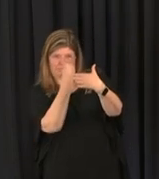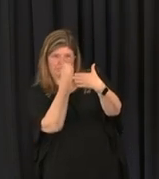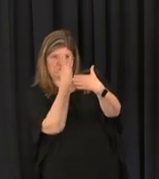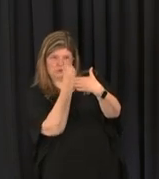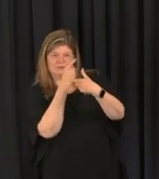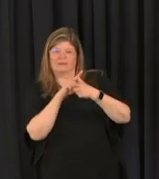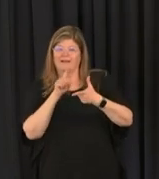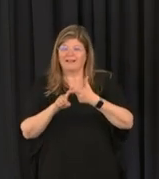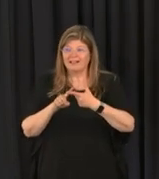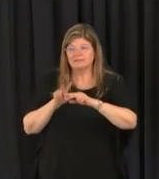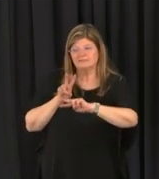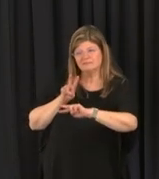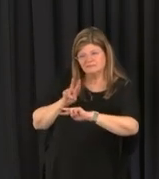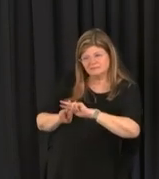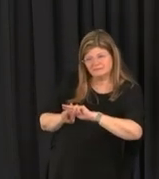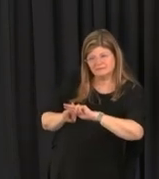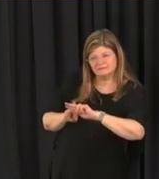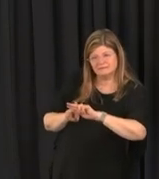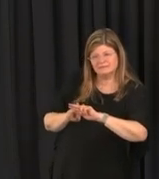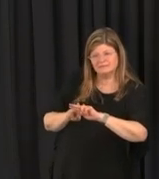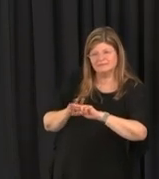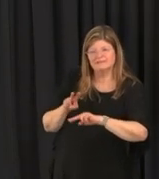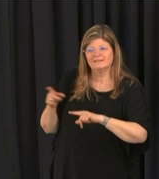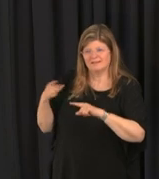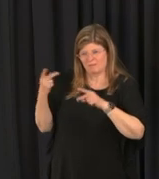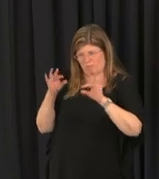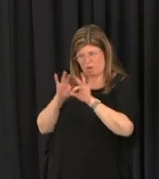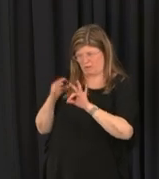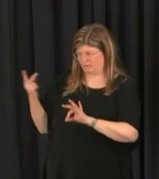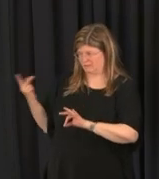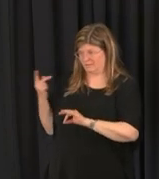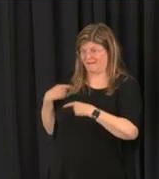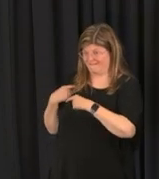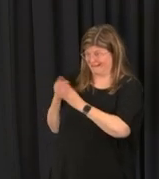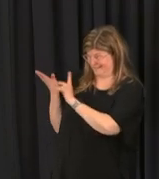Help your senior loved one register at